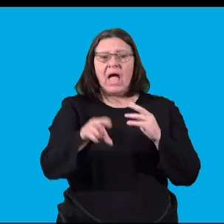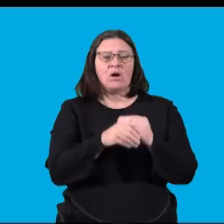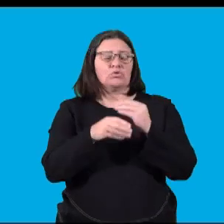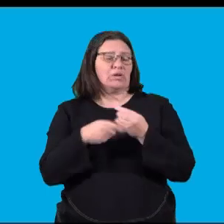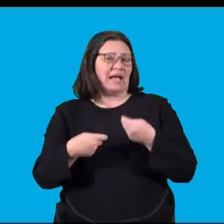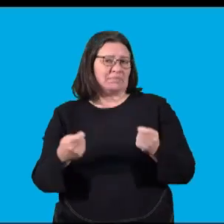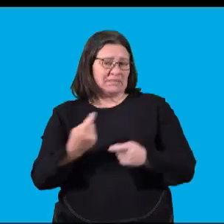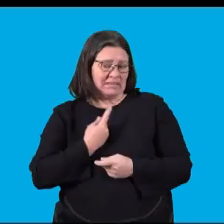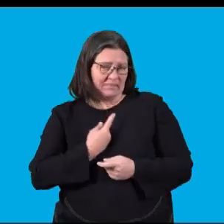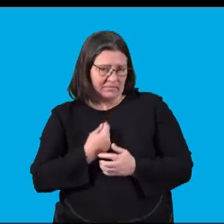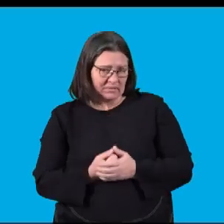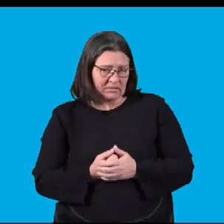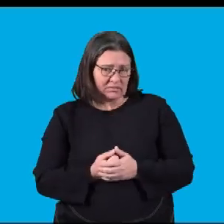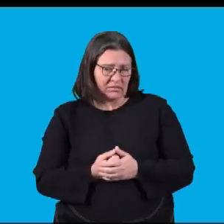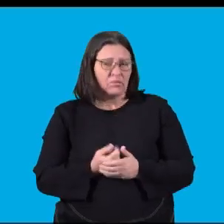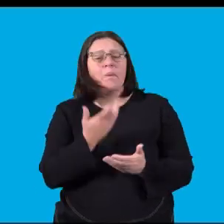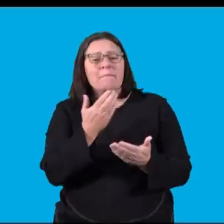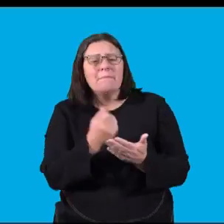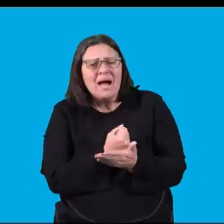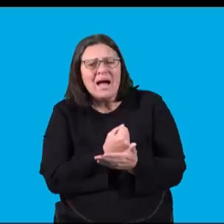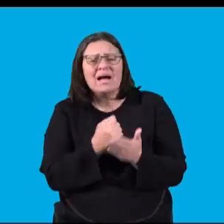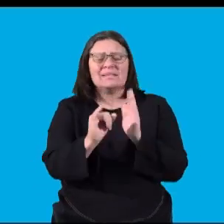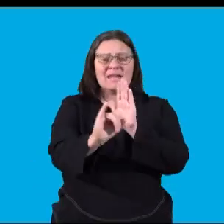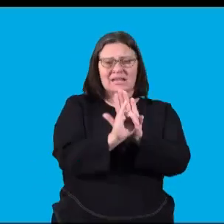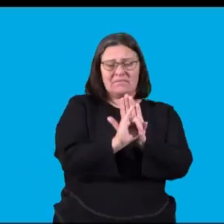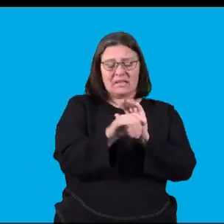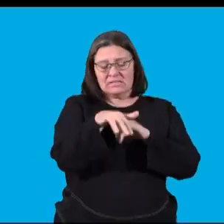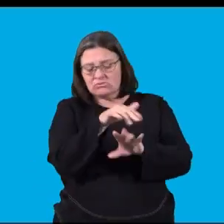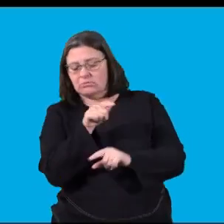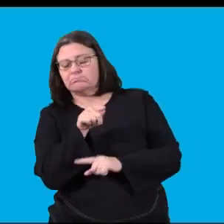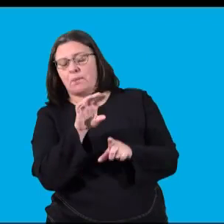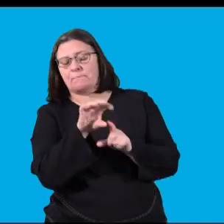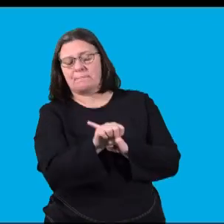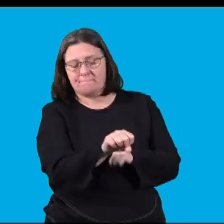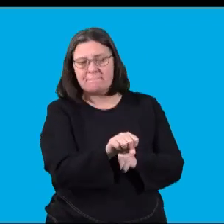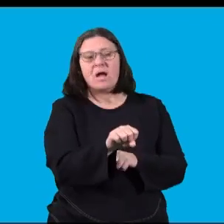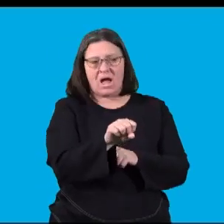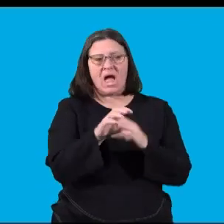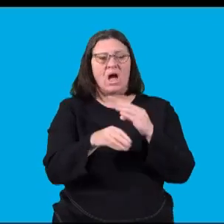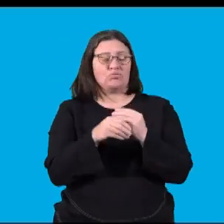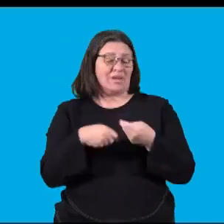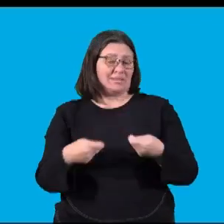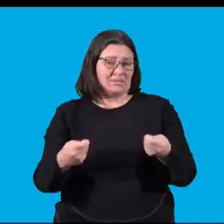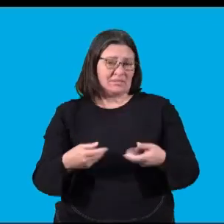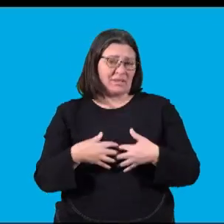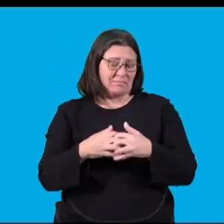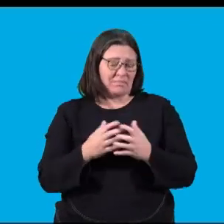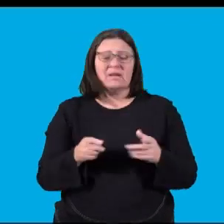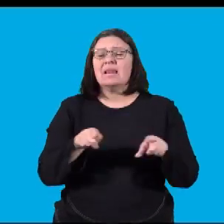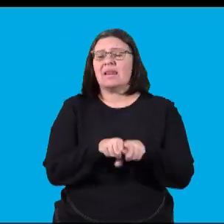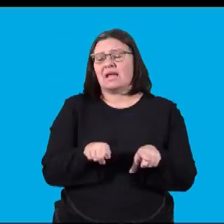the accrued expense itself. You must be able to identify situations that create accrued